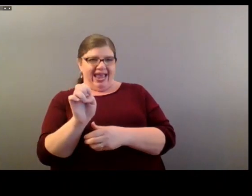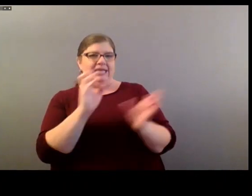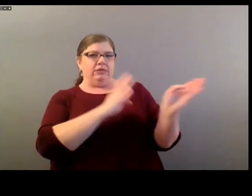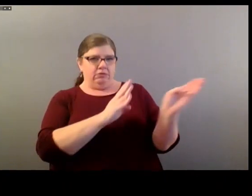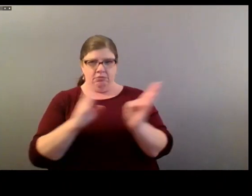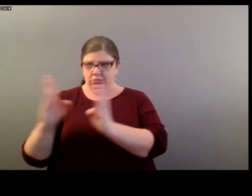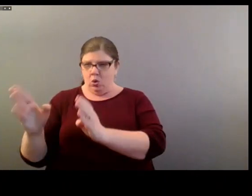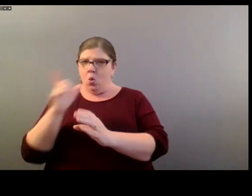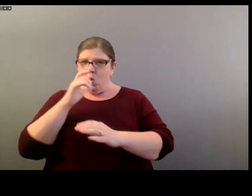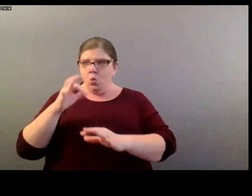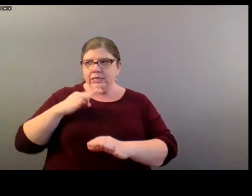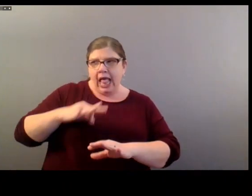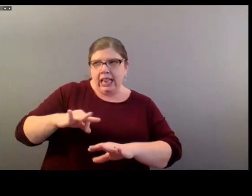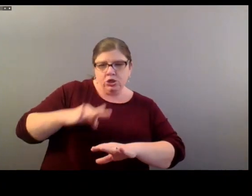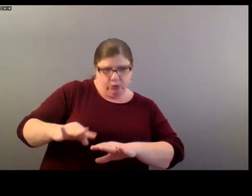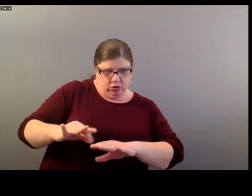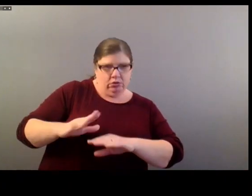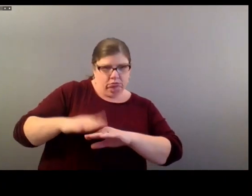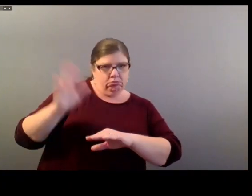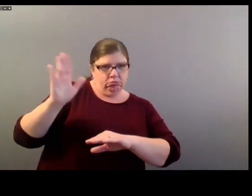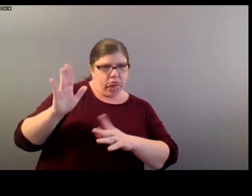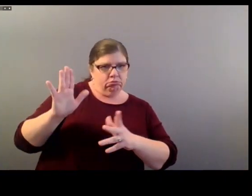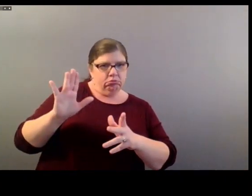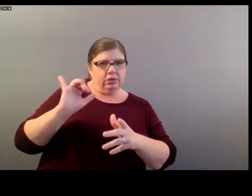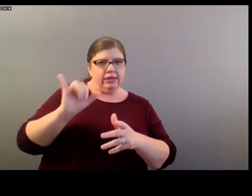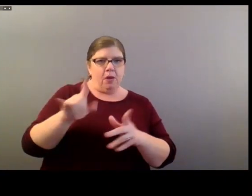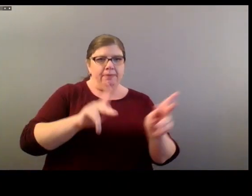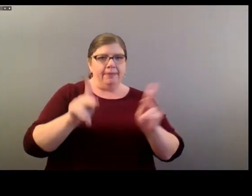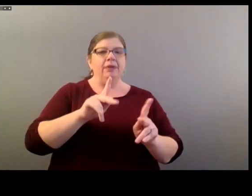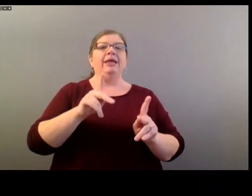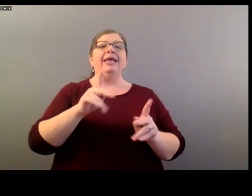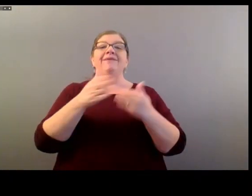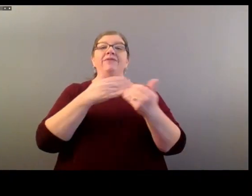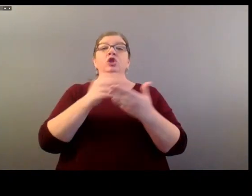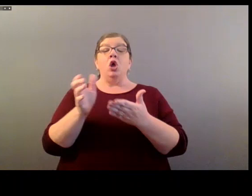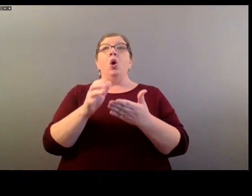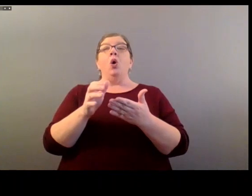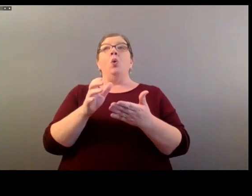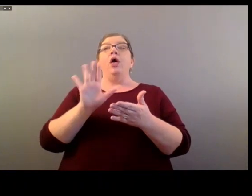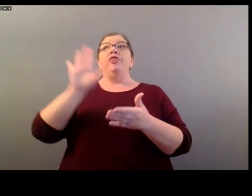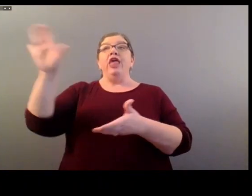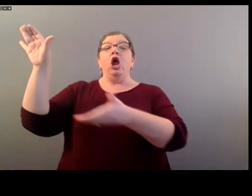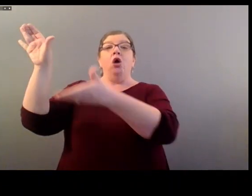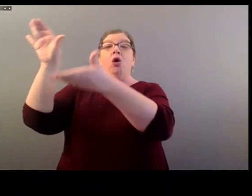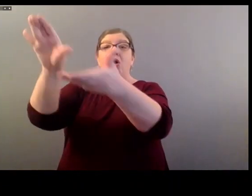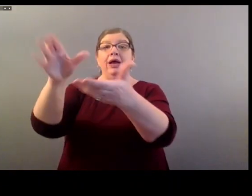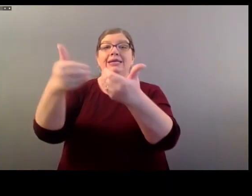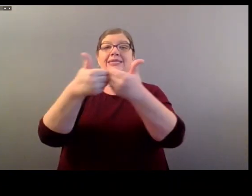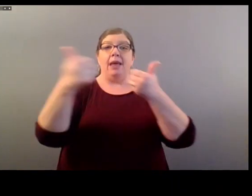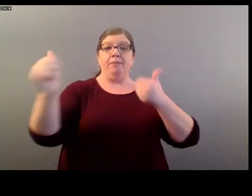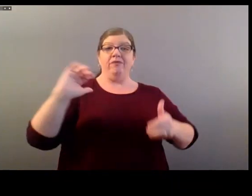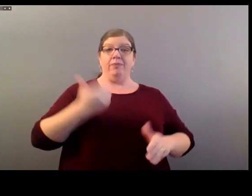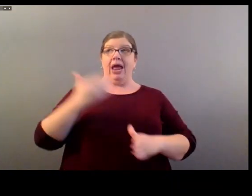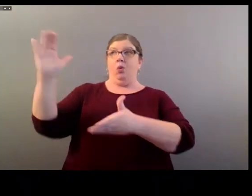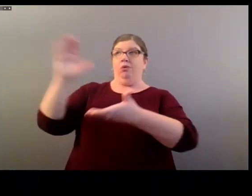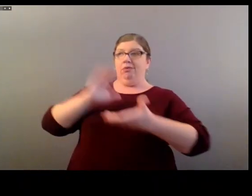who's eligible for a vaccine, even though they received a vaccine outside our allocations directly.